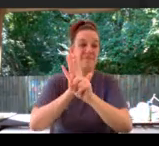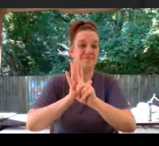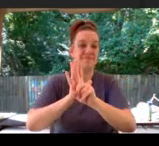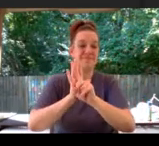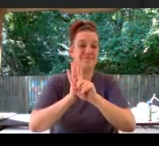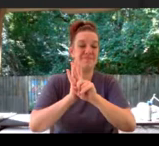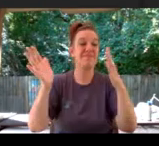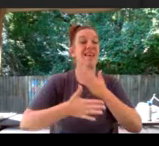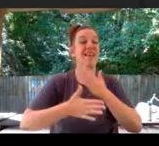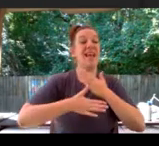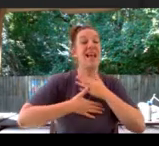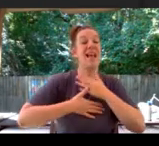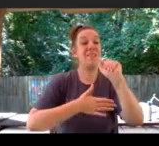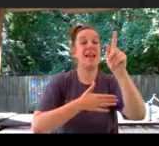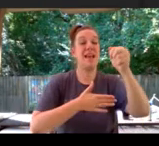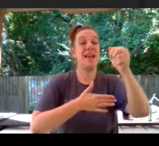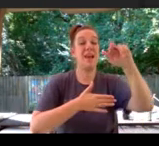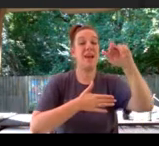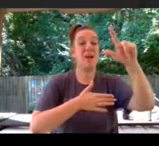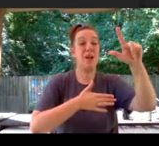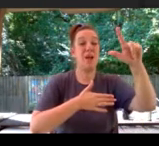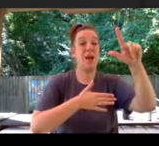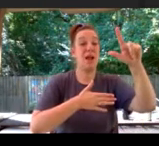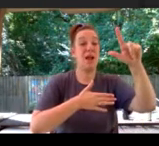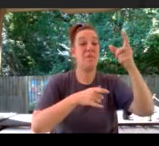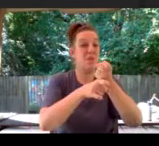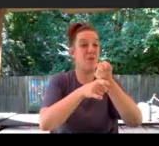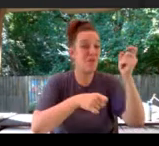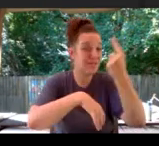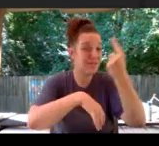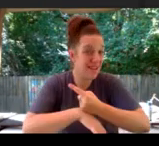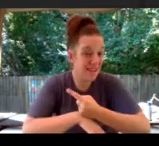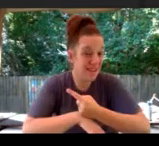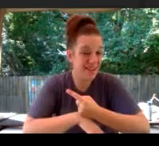Day," said Miles. "Happy April Fool's Day,"